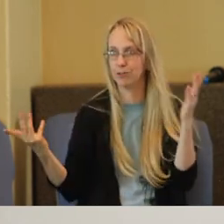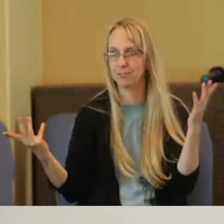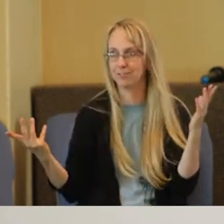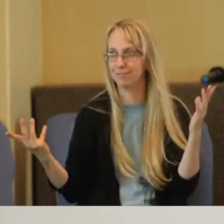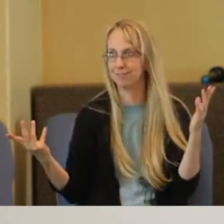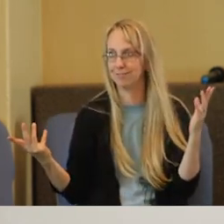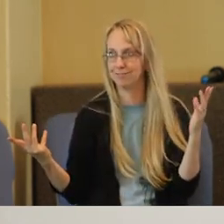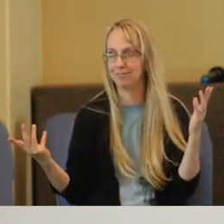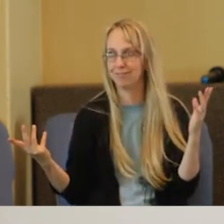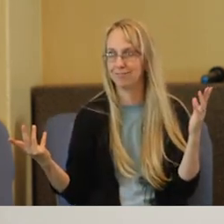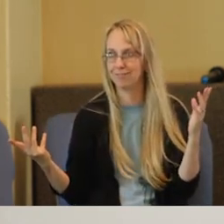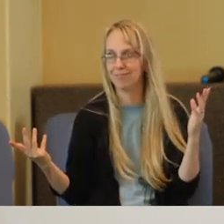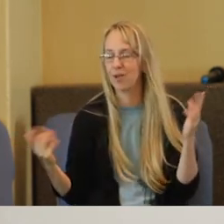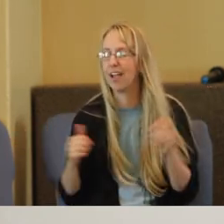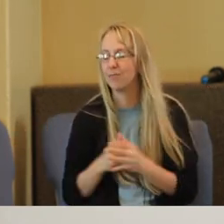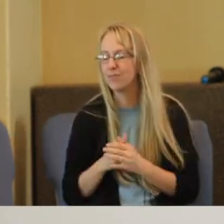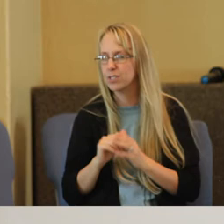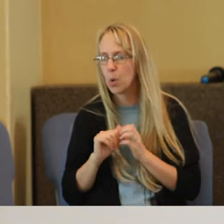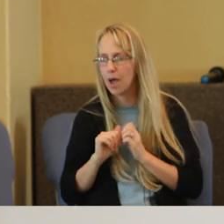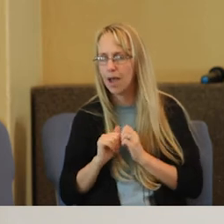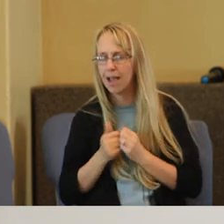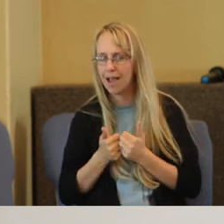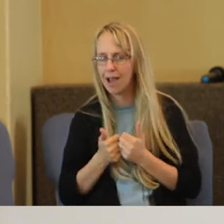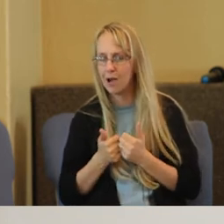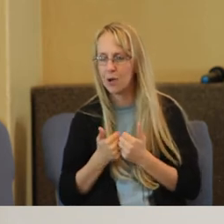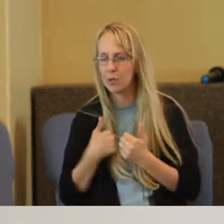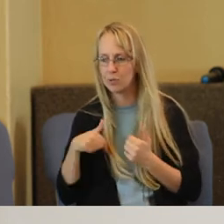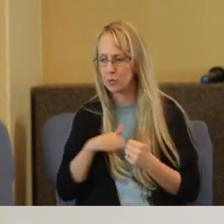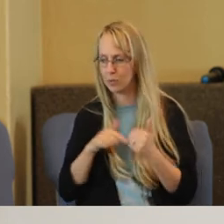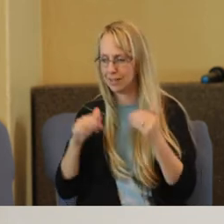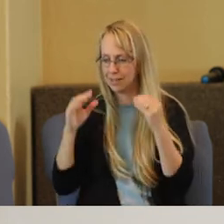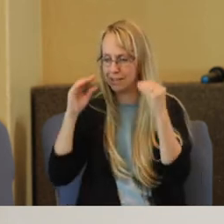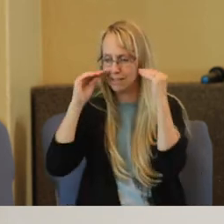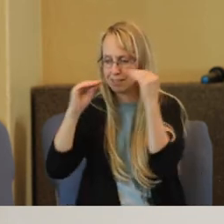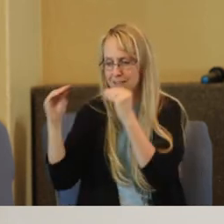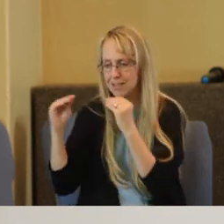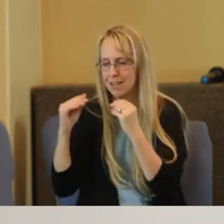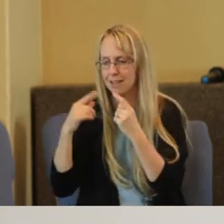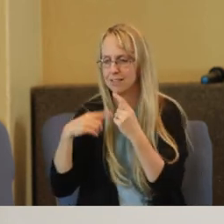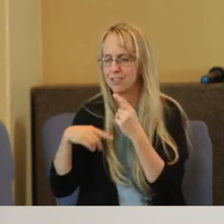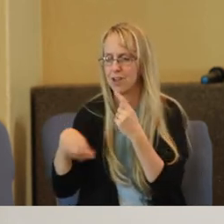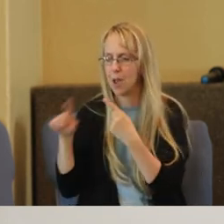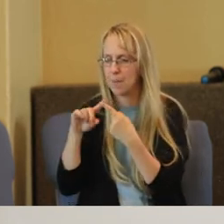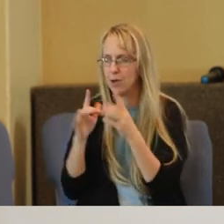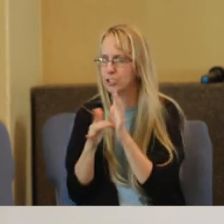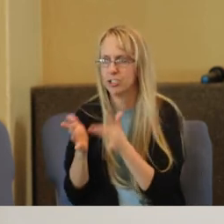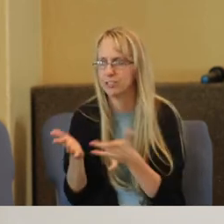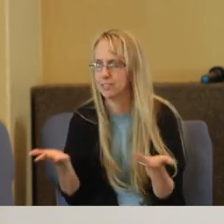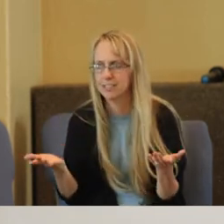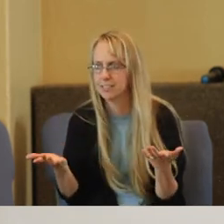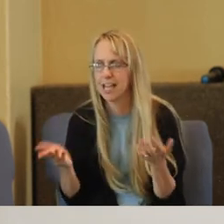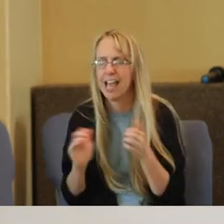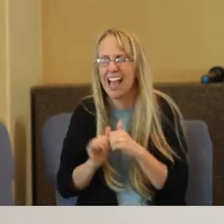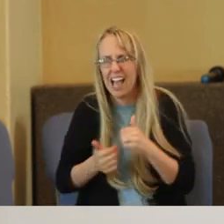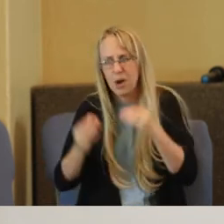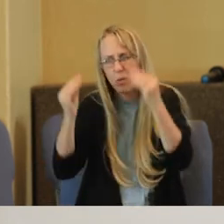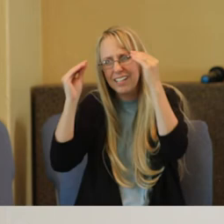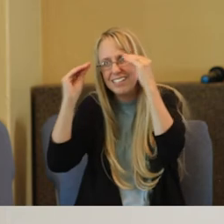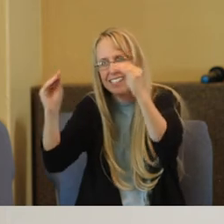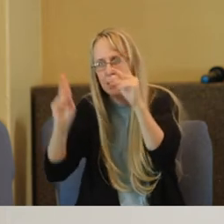How do we teach Jesus? How do we teach people what he's taught us?